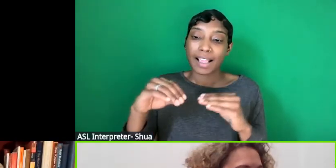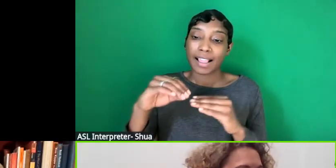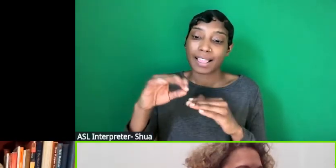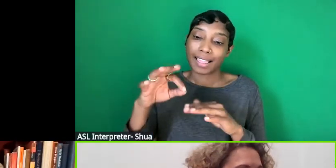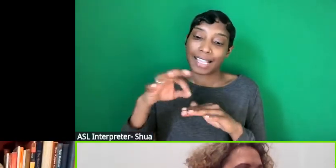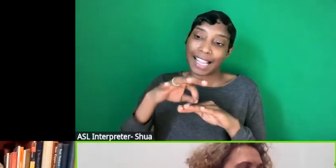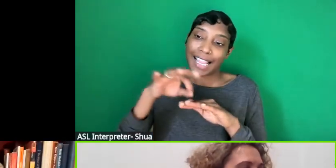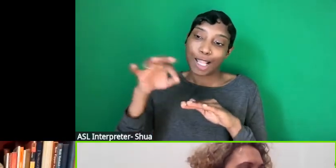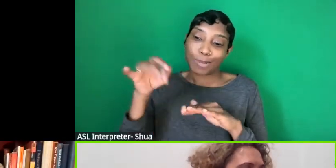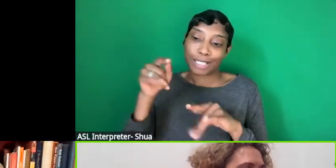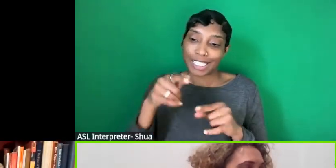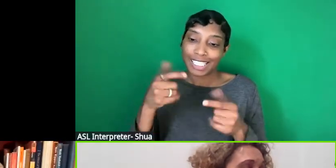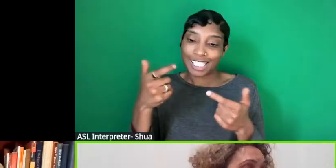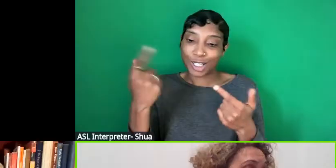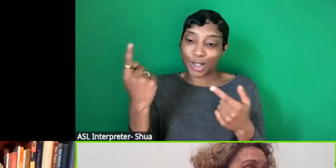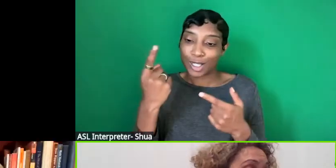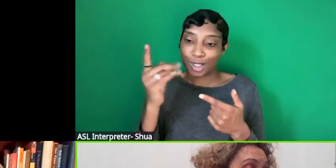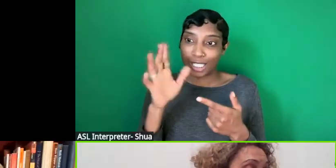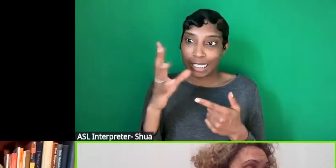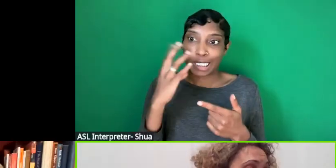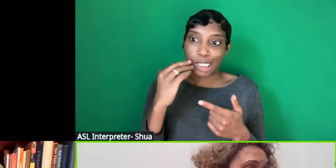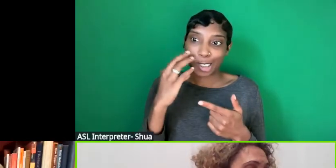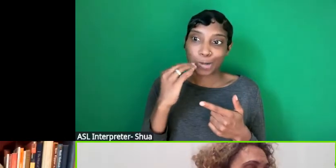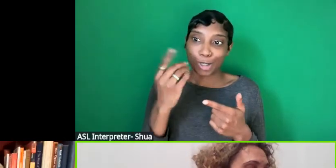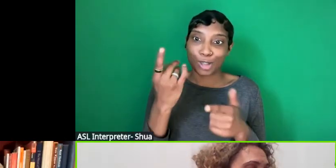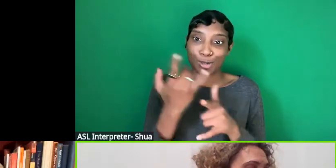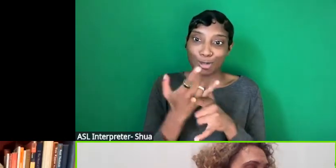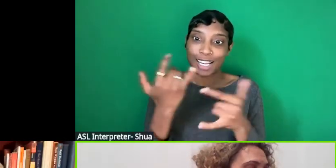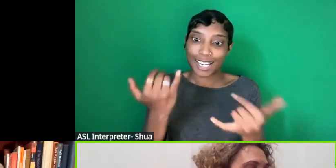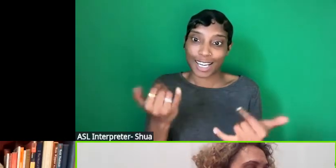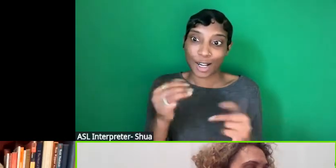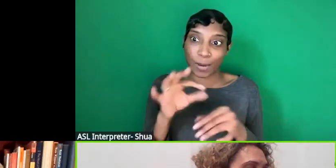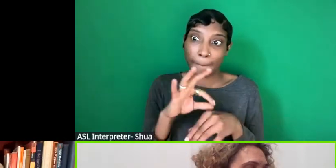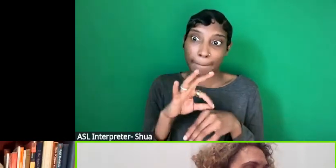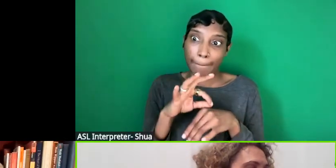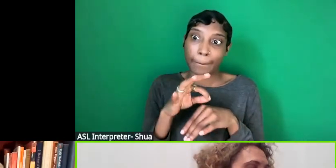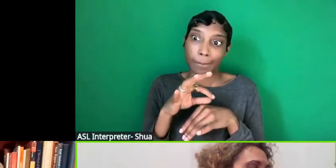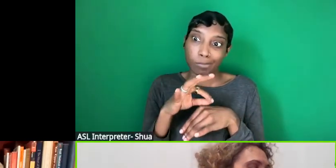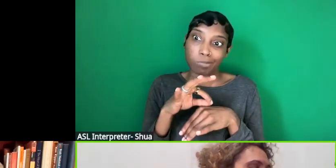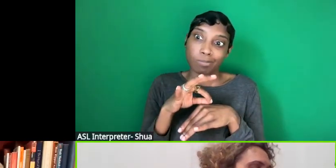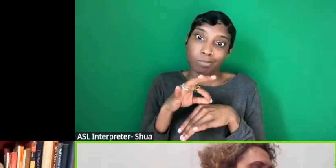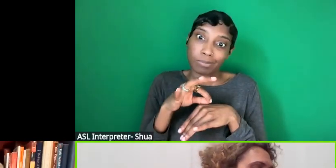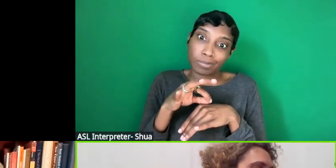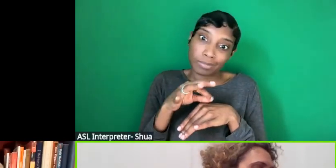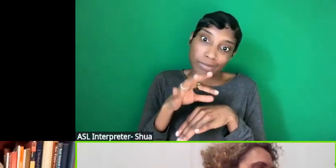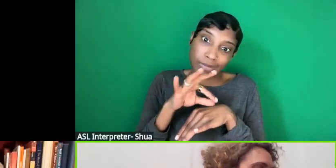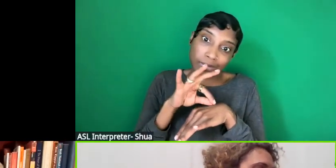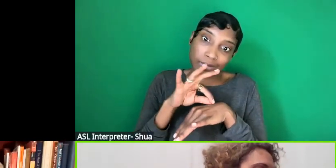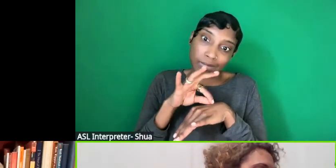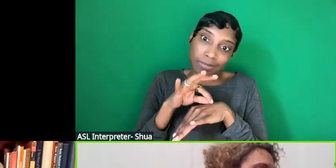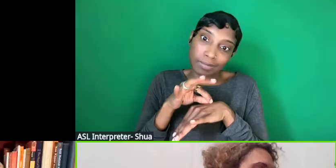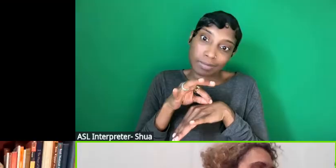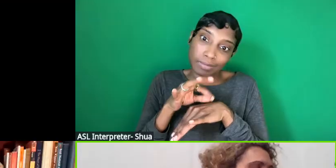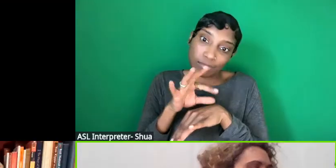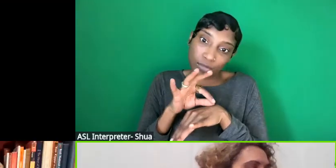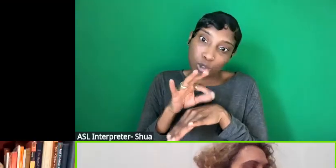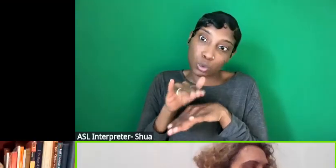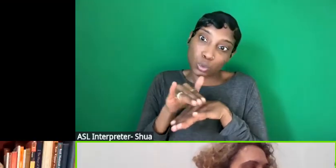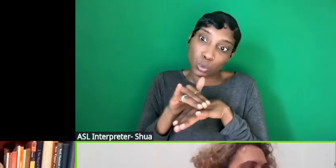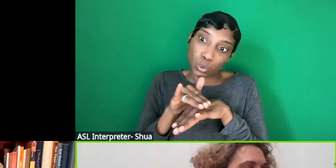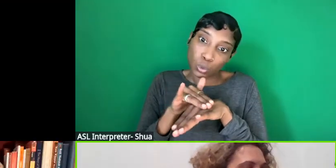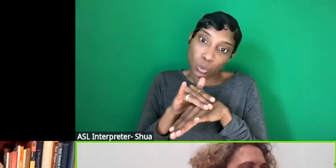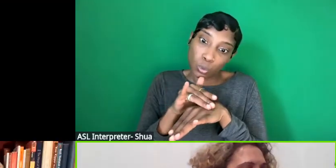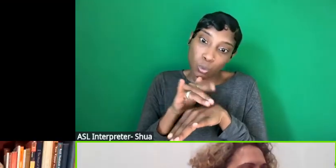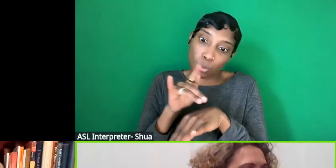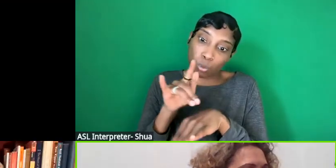now. Peeling it very slowly so you can do it all at one time. You can even, just do it slowly.